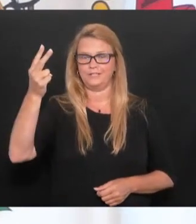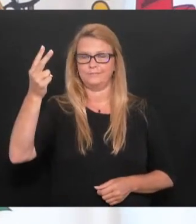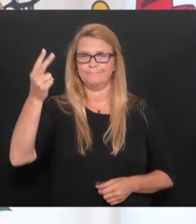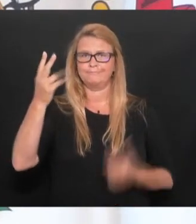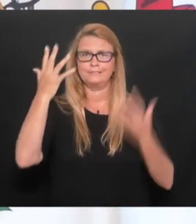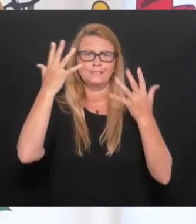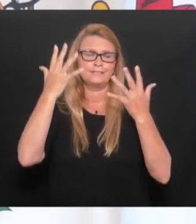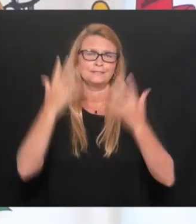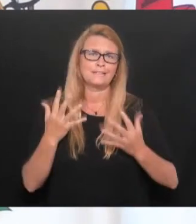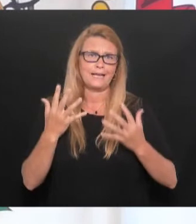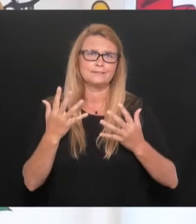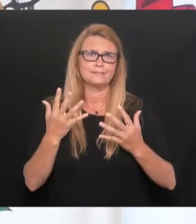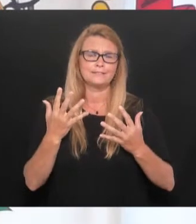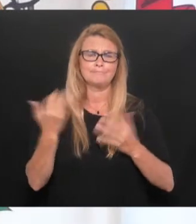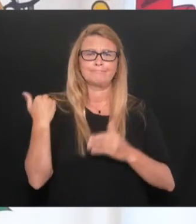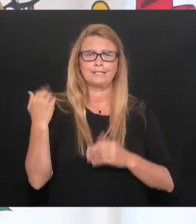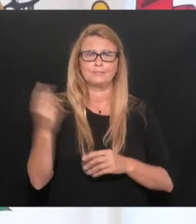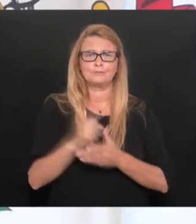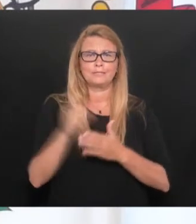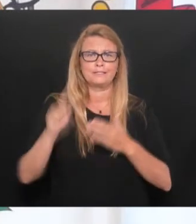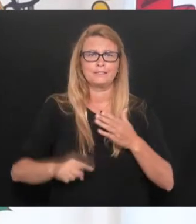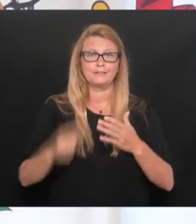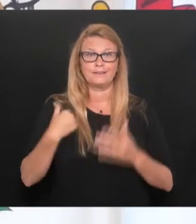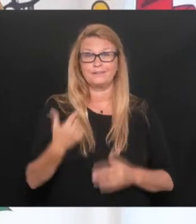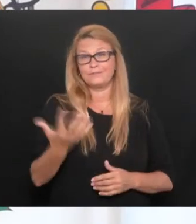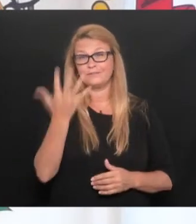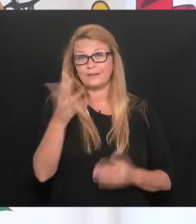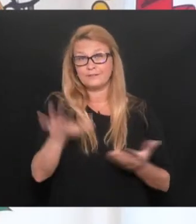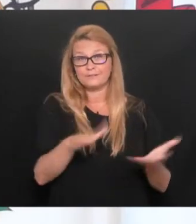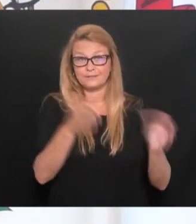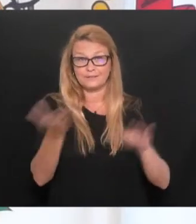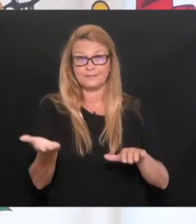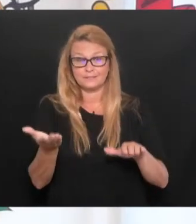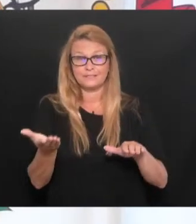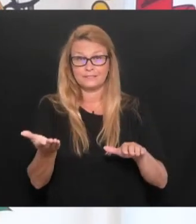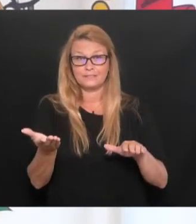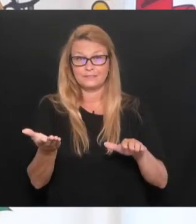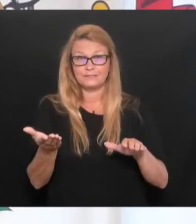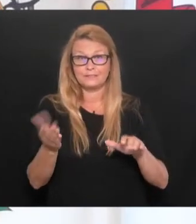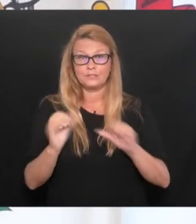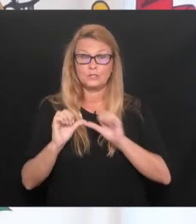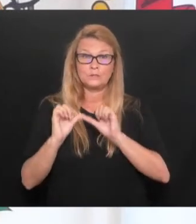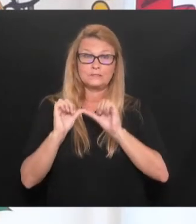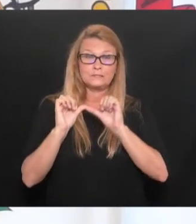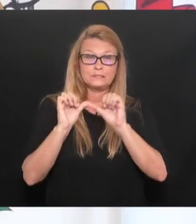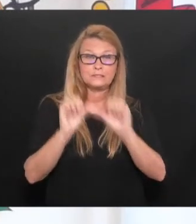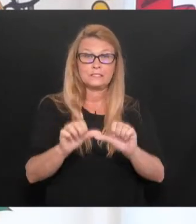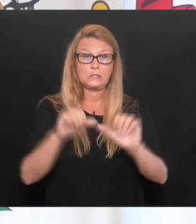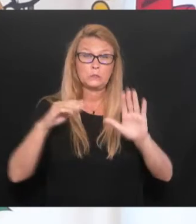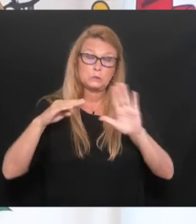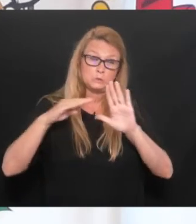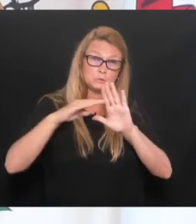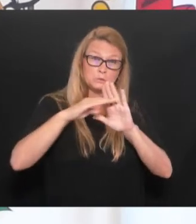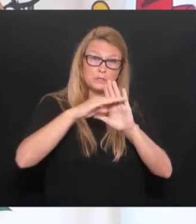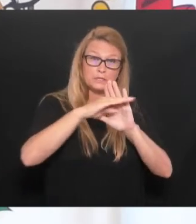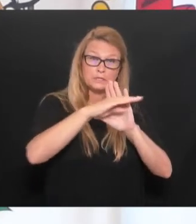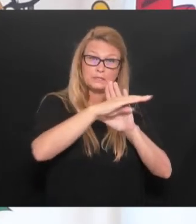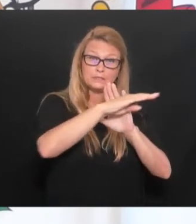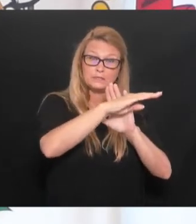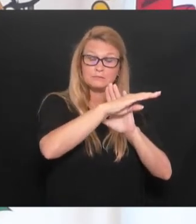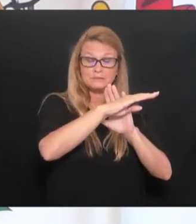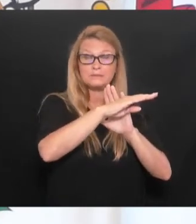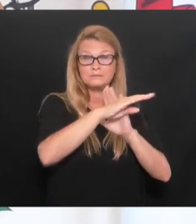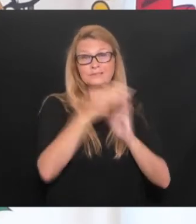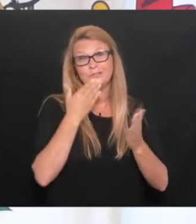Regretfully, over the weekend, we had 5 additional deaths. We still continue to trend in a